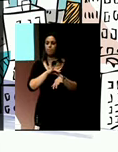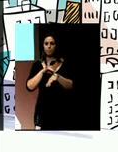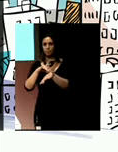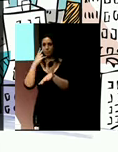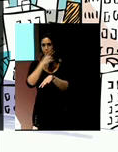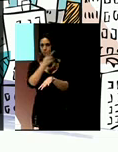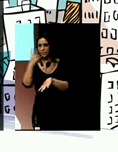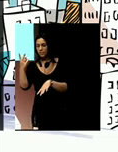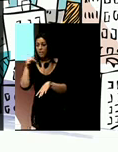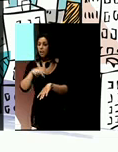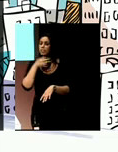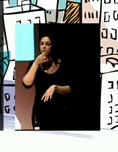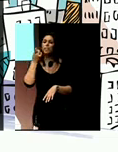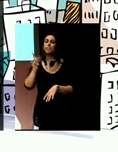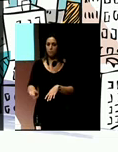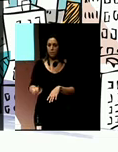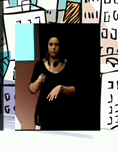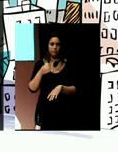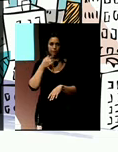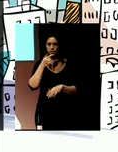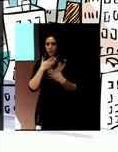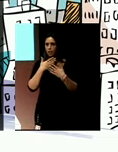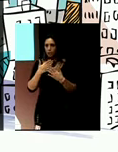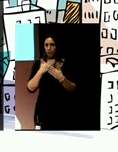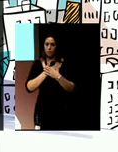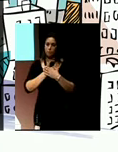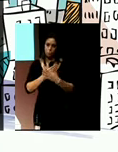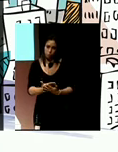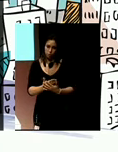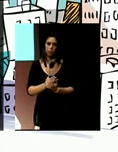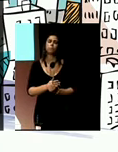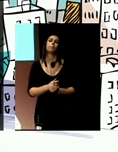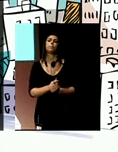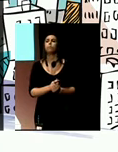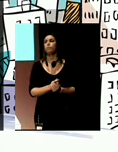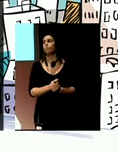that accompanied our guests in the city tour.